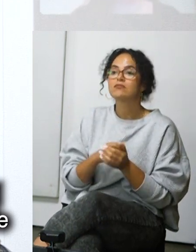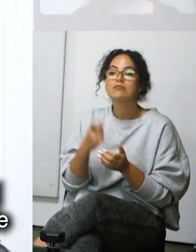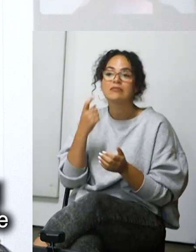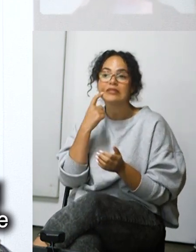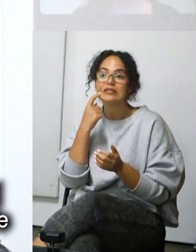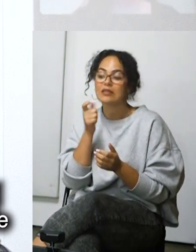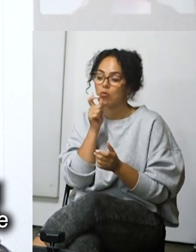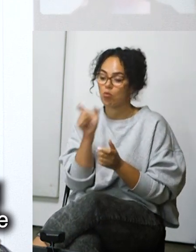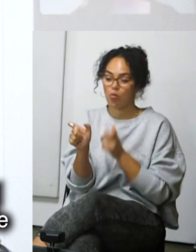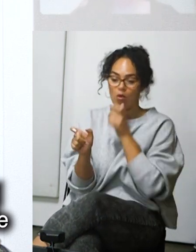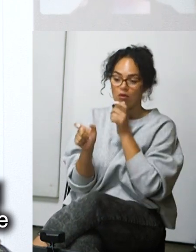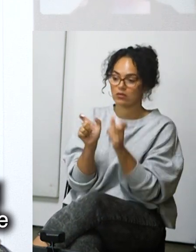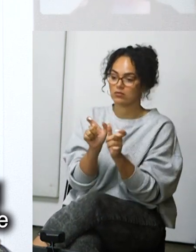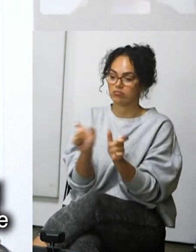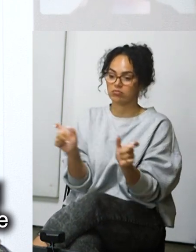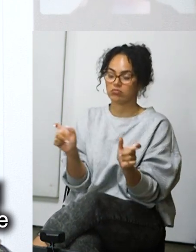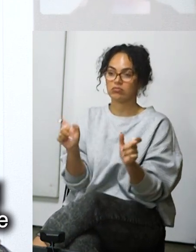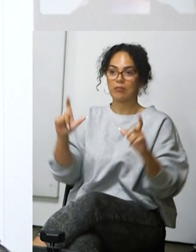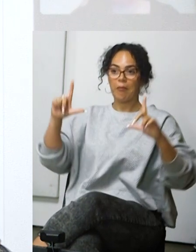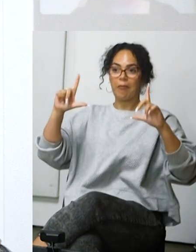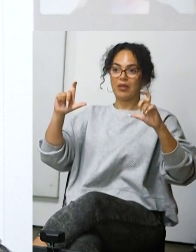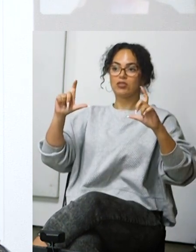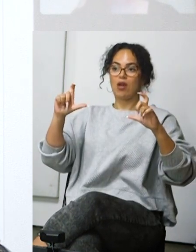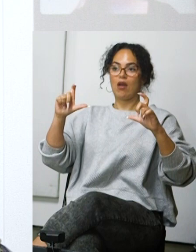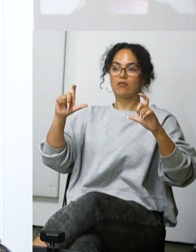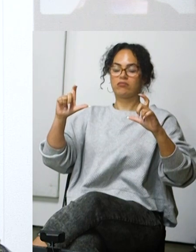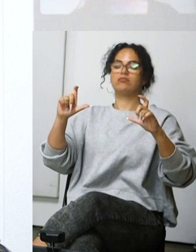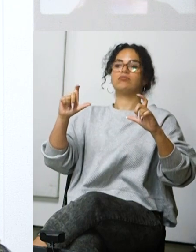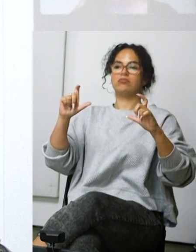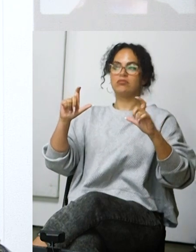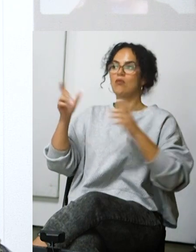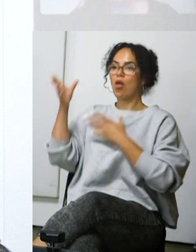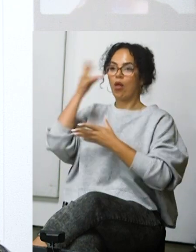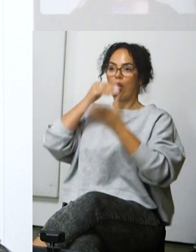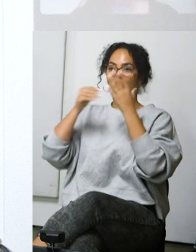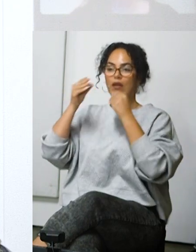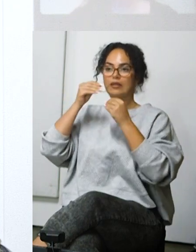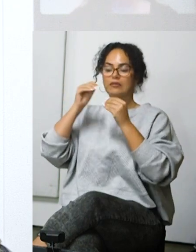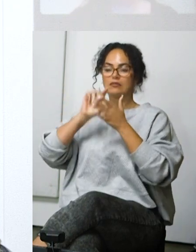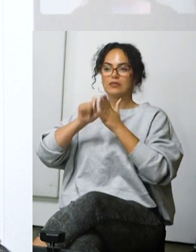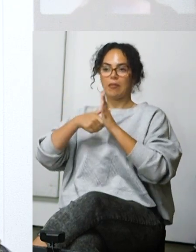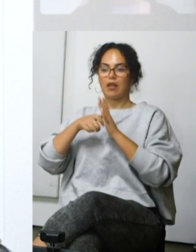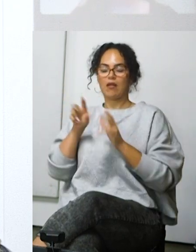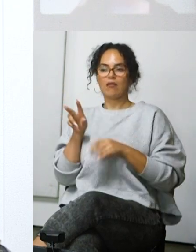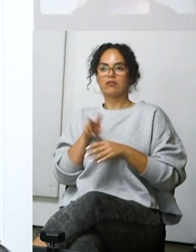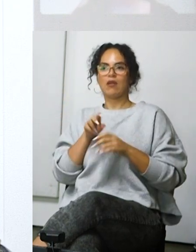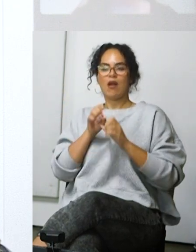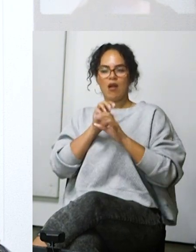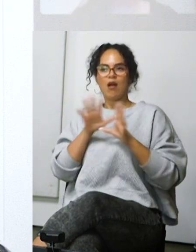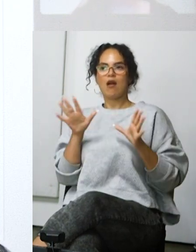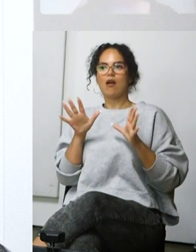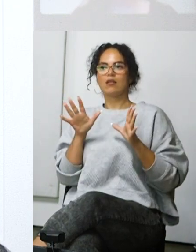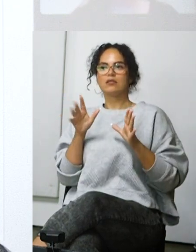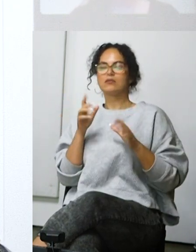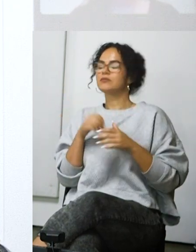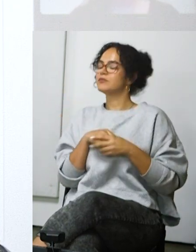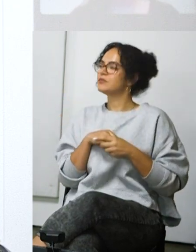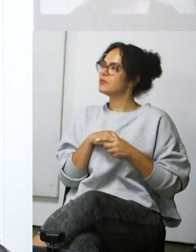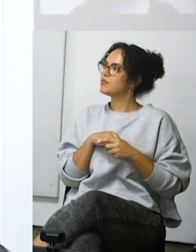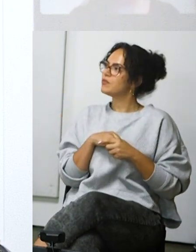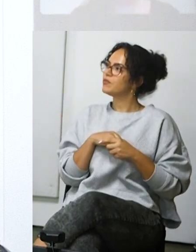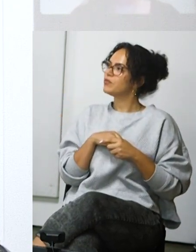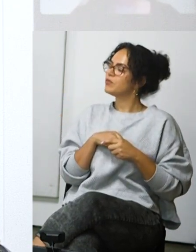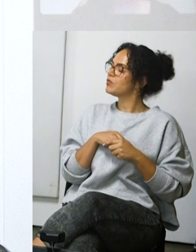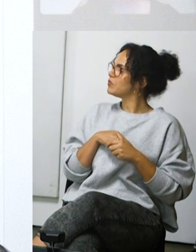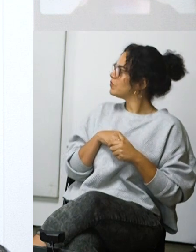make information accessible for people with learning disabilities. And I also write and illustrate various other